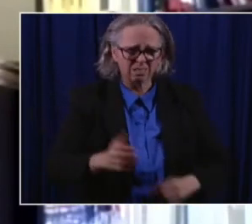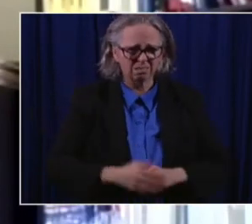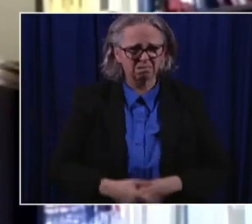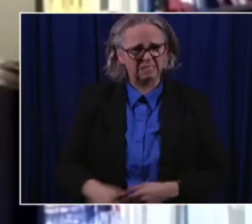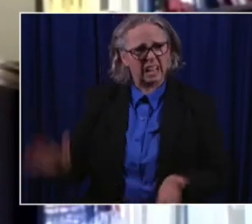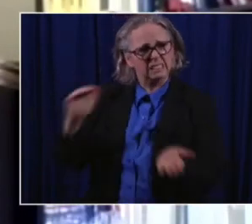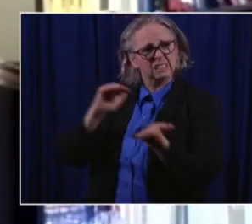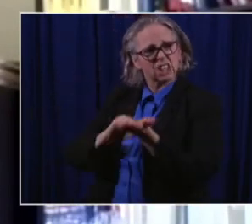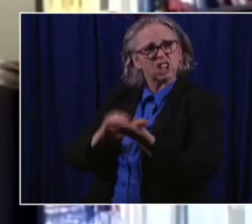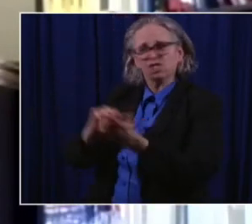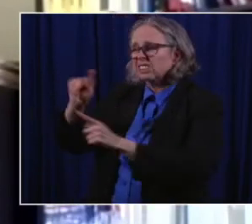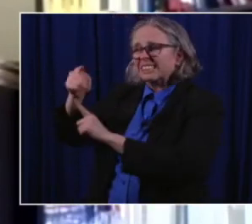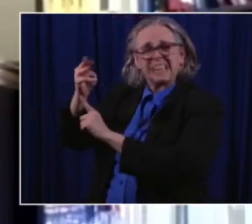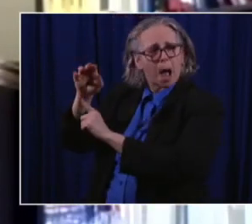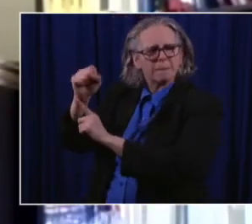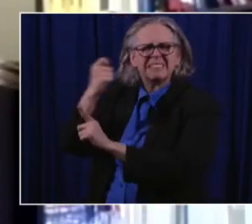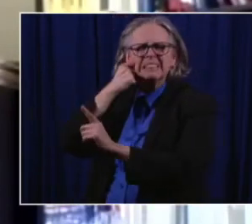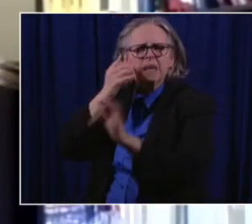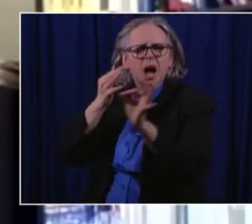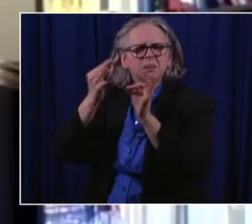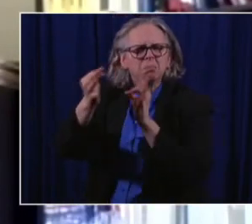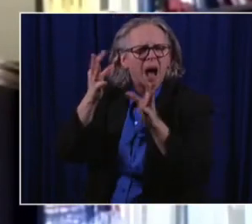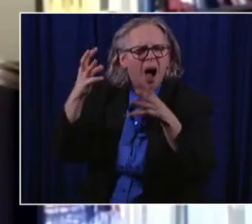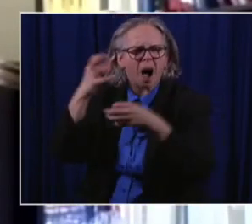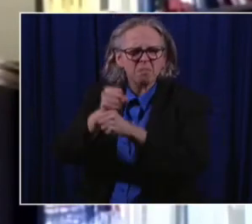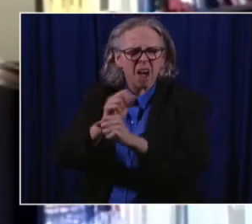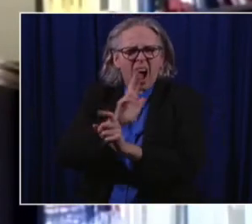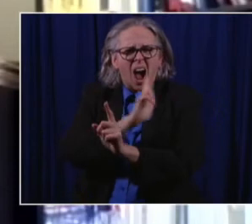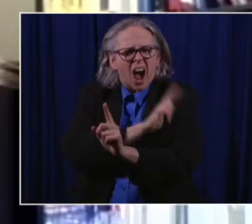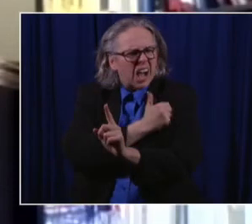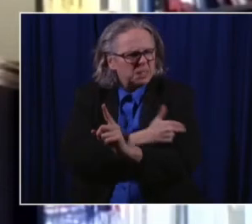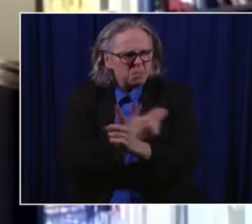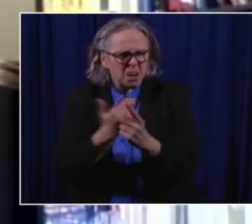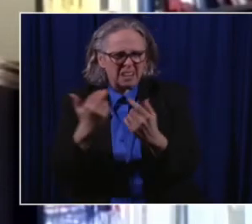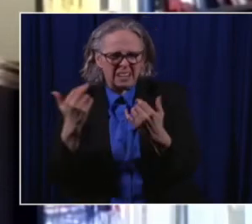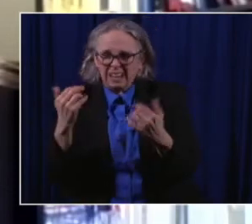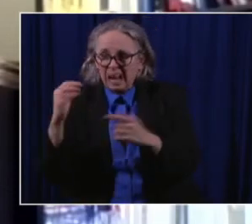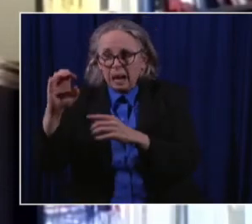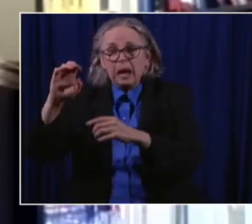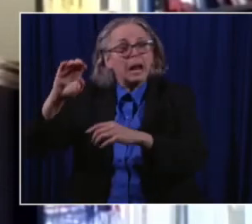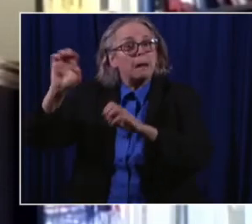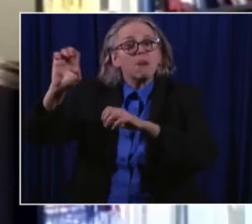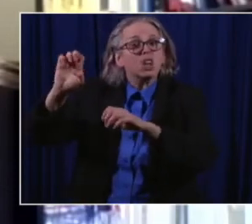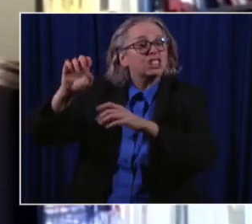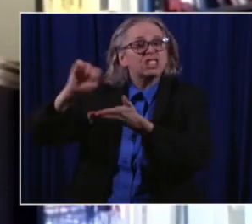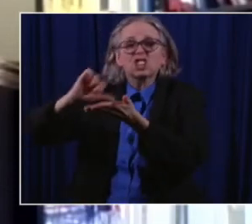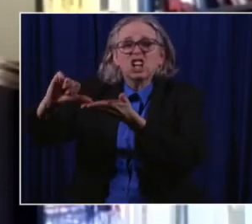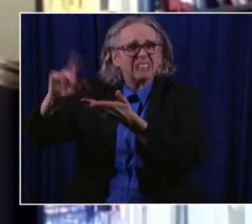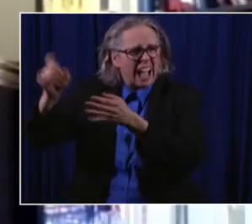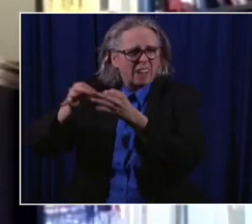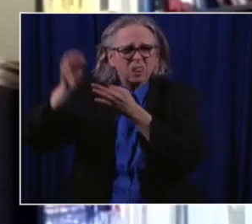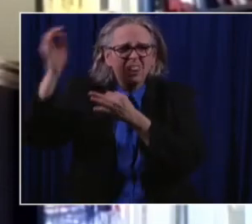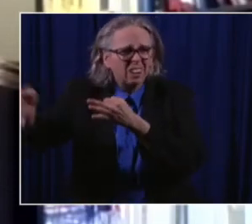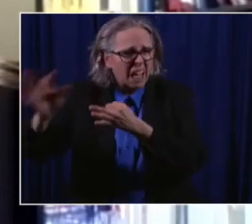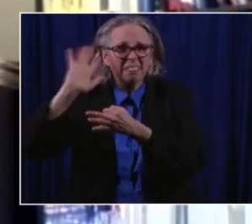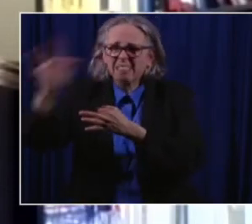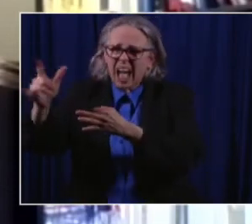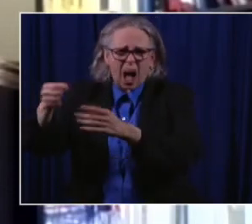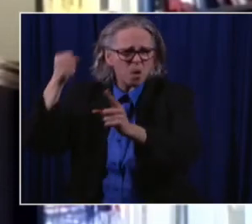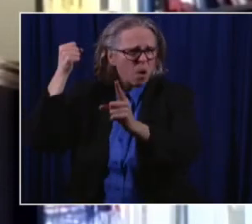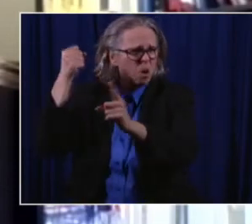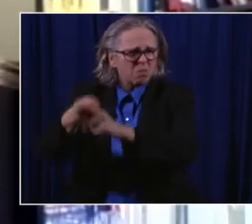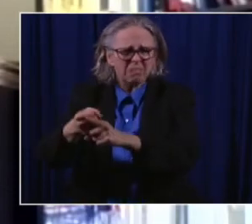hospitals around the state are having to delay non-emergent surgeries and procedures, and this is going to have impact and fallout to our routine healthcare. People